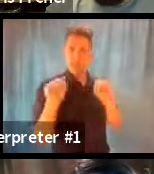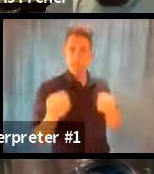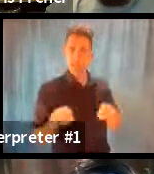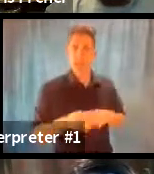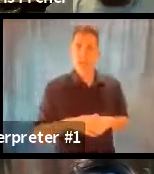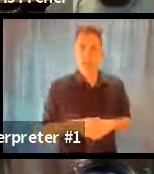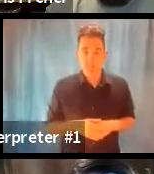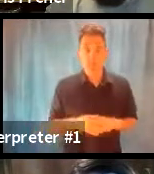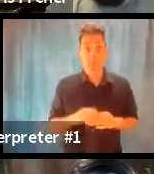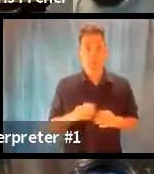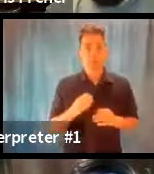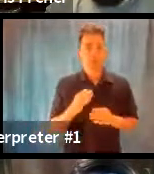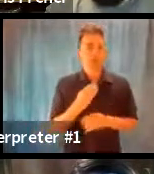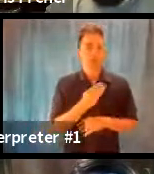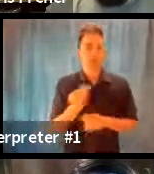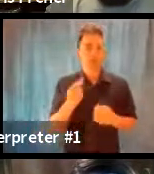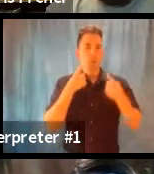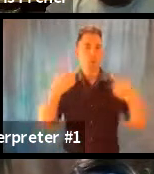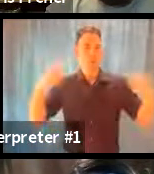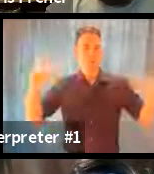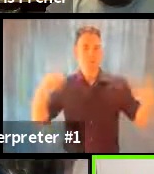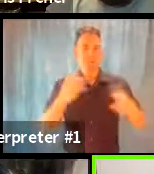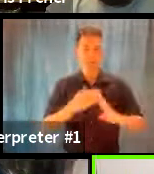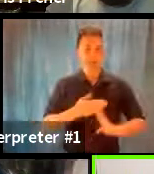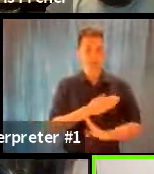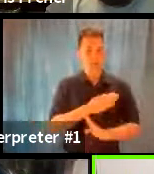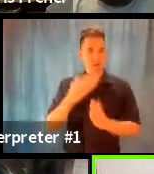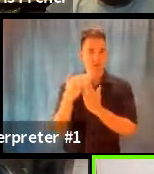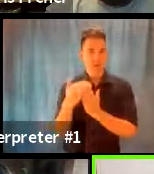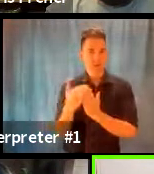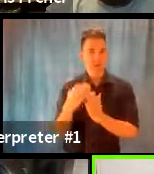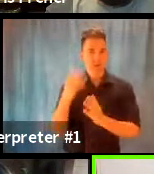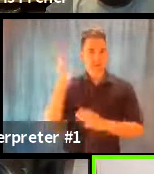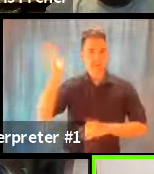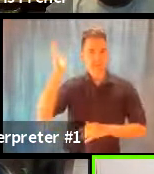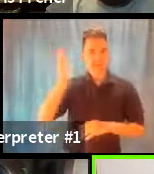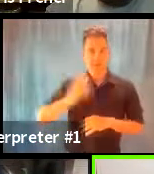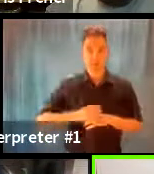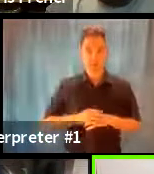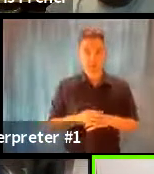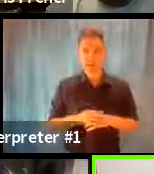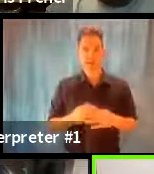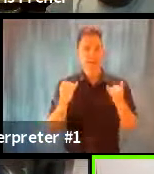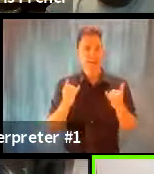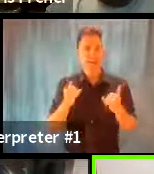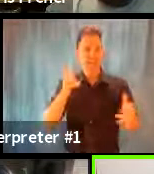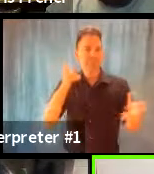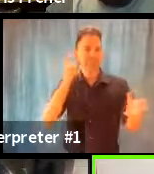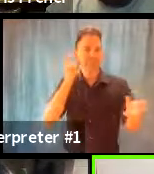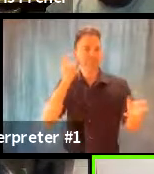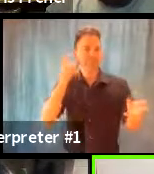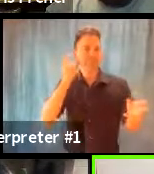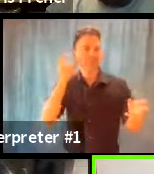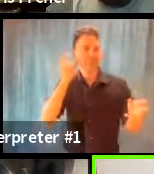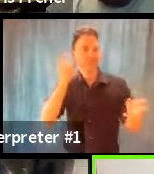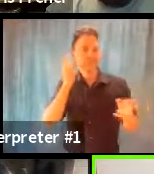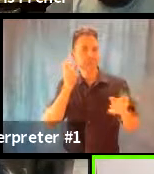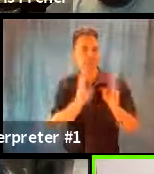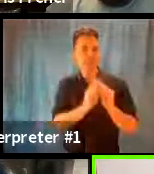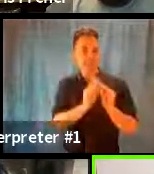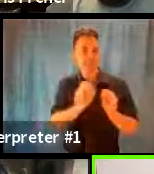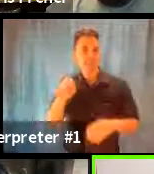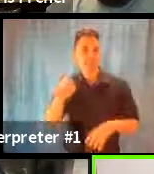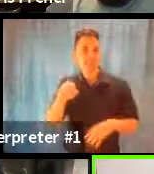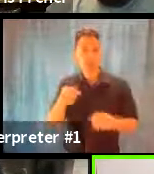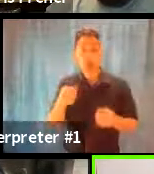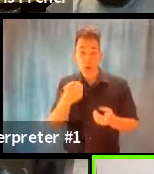calling roll. Tonight is a listening session. You may have come with questions, and we do want to hear those, but we want you to